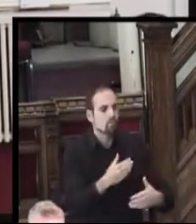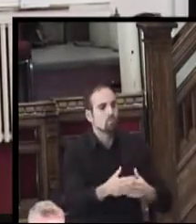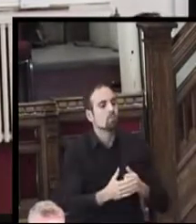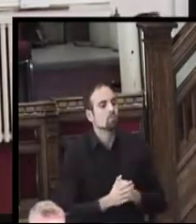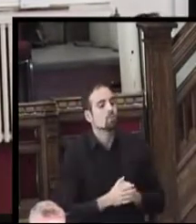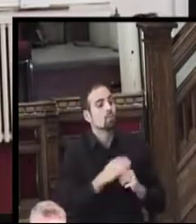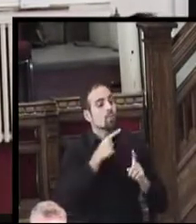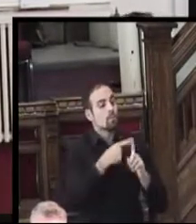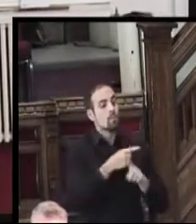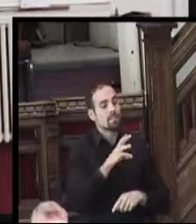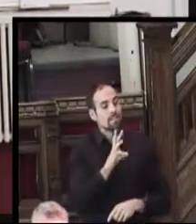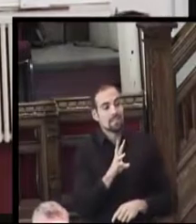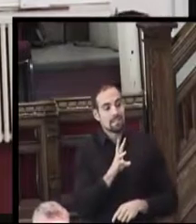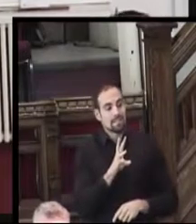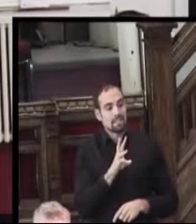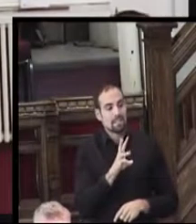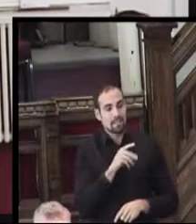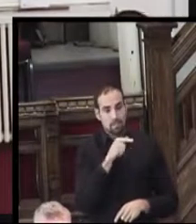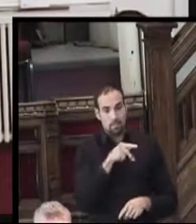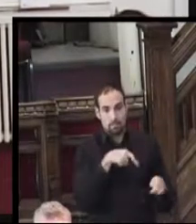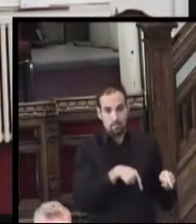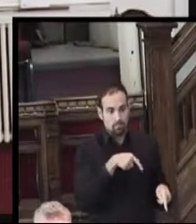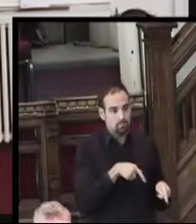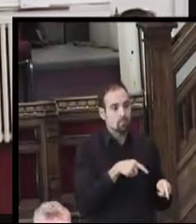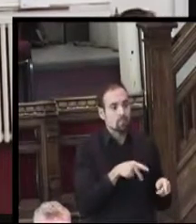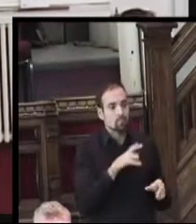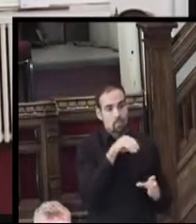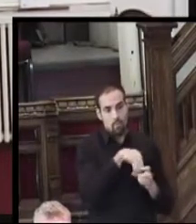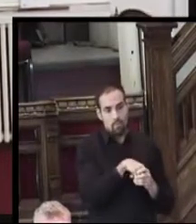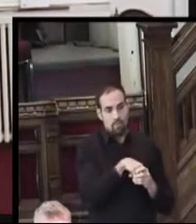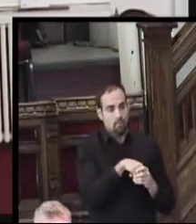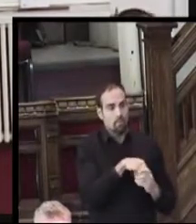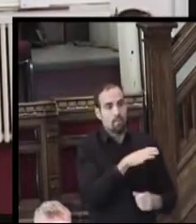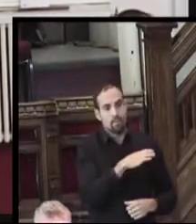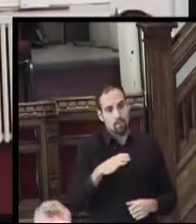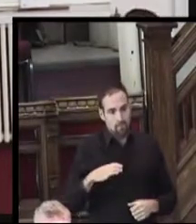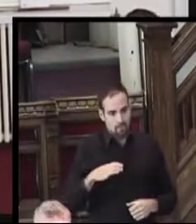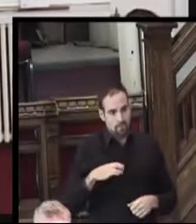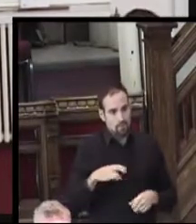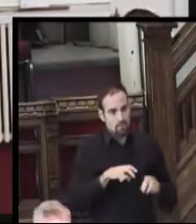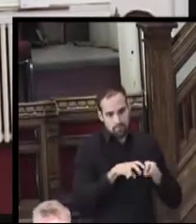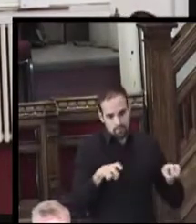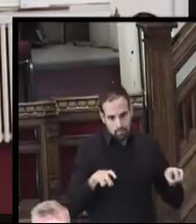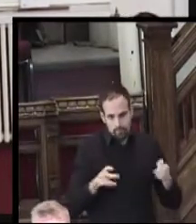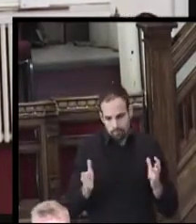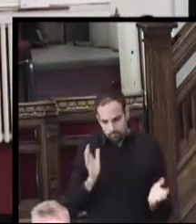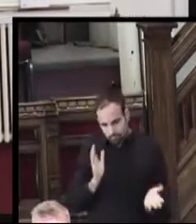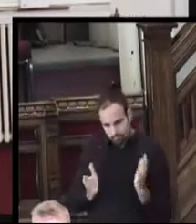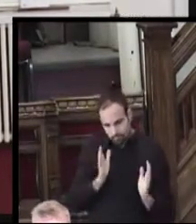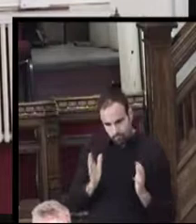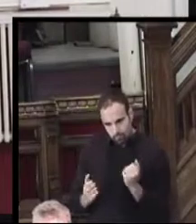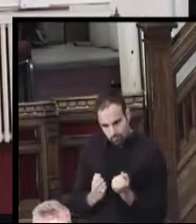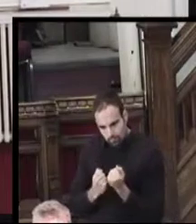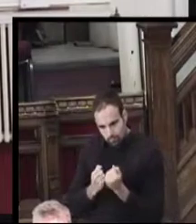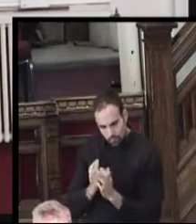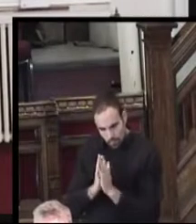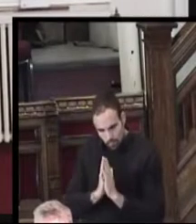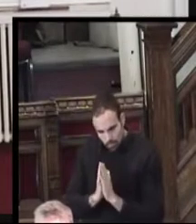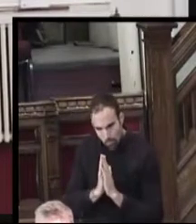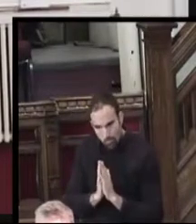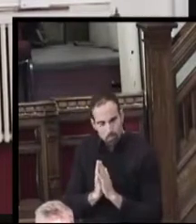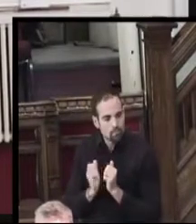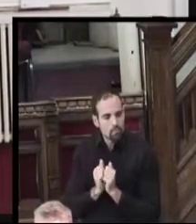from the congregation who sit on a committee to guide Bruce and be with Bruce and pray with Bruce as he goes through this